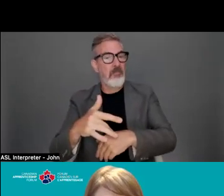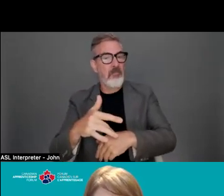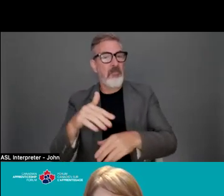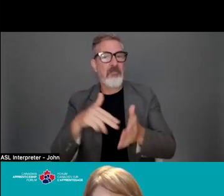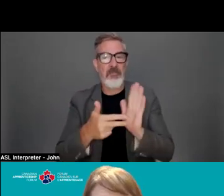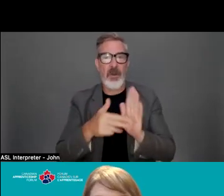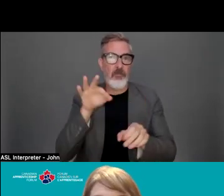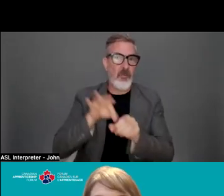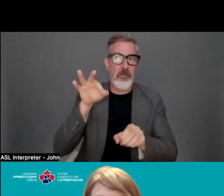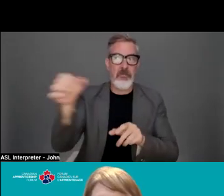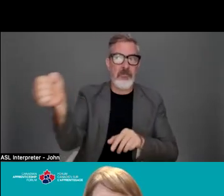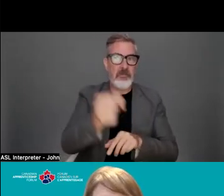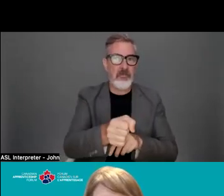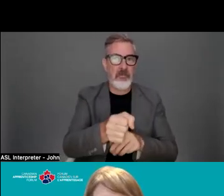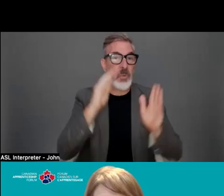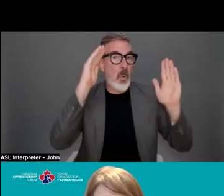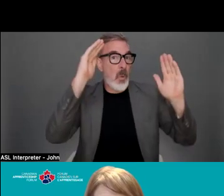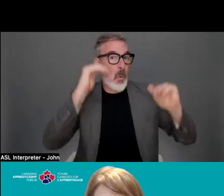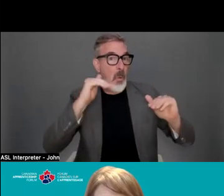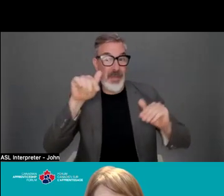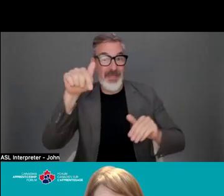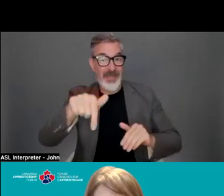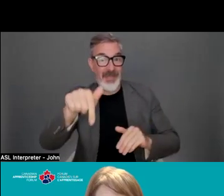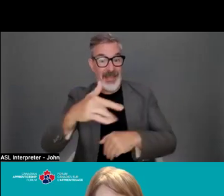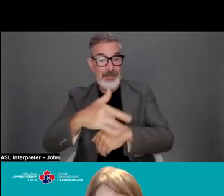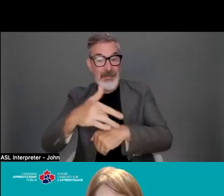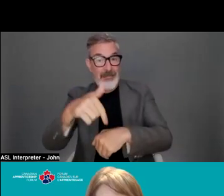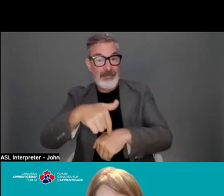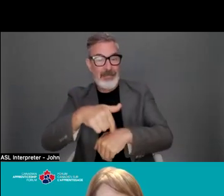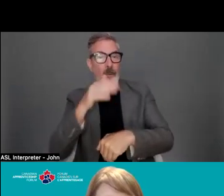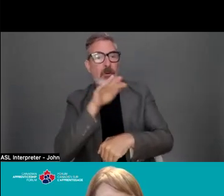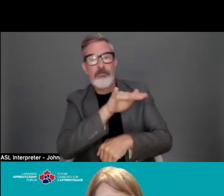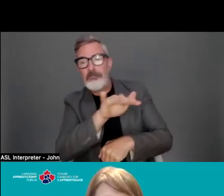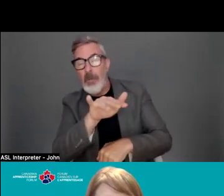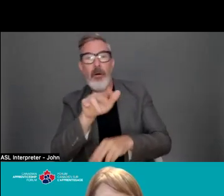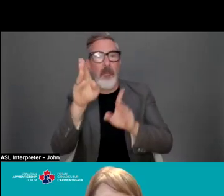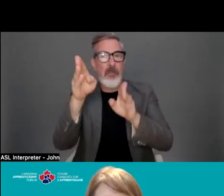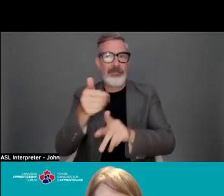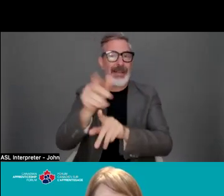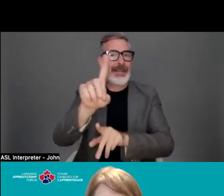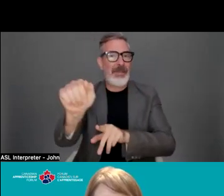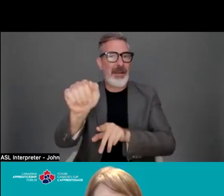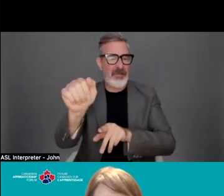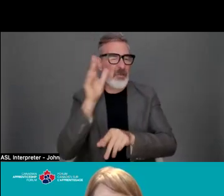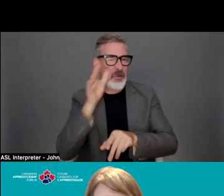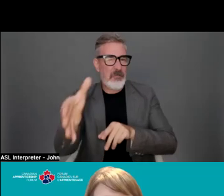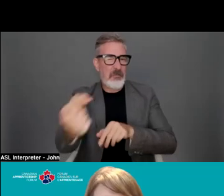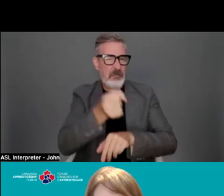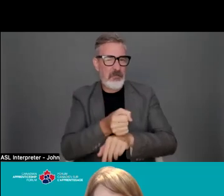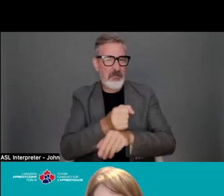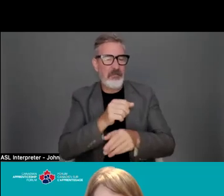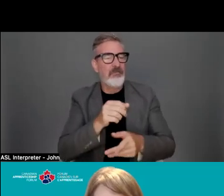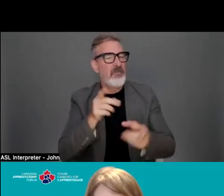persons with disabilities will get a seat on our board. Our mission is to collectively work with the